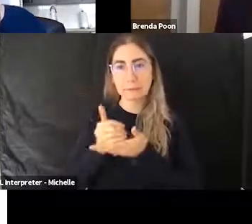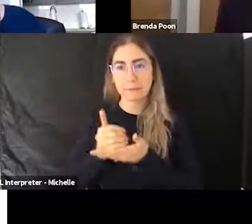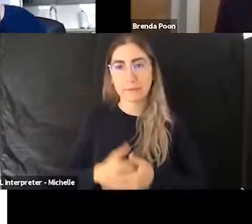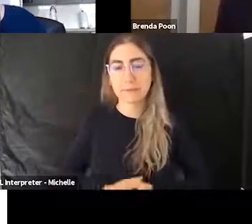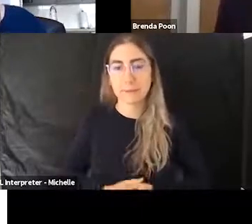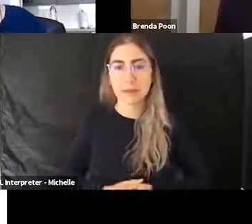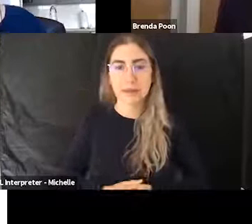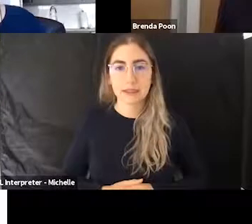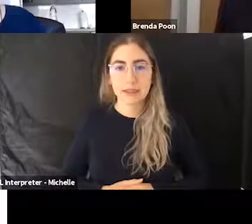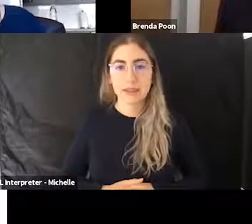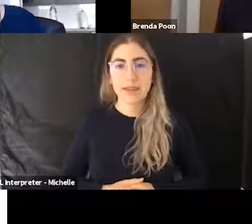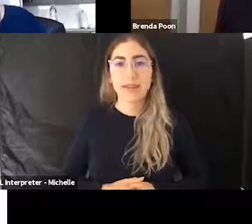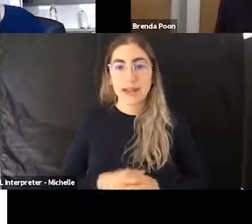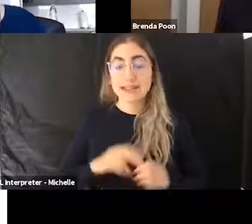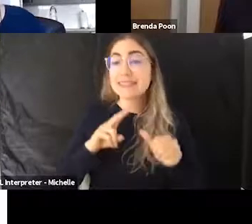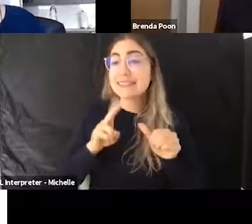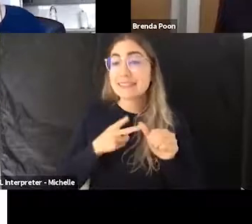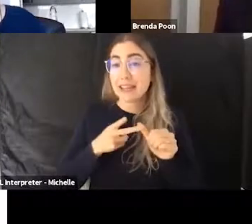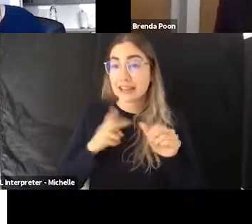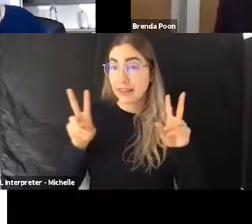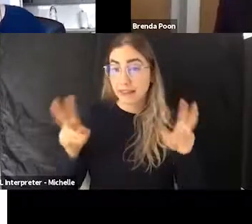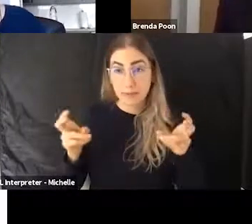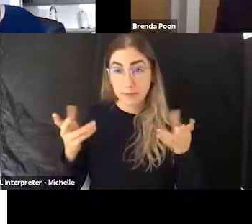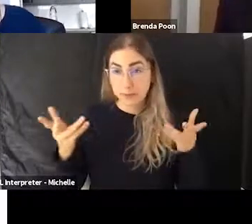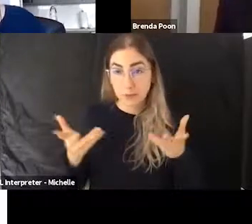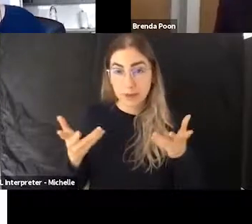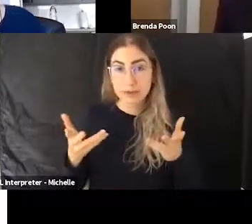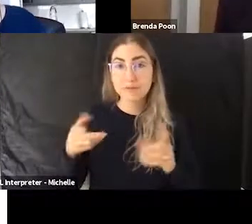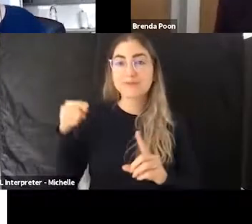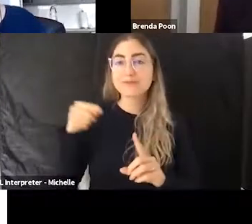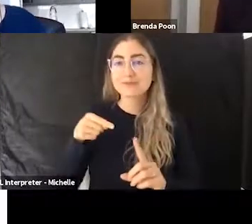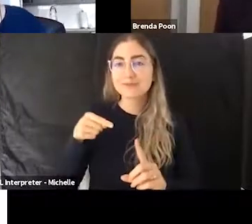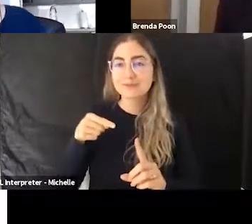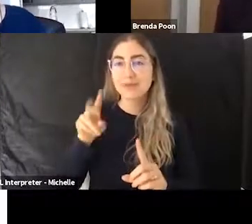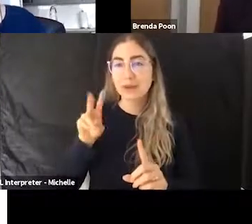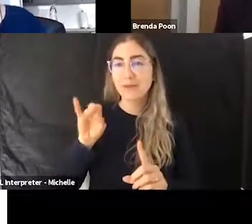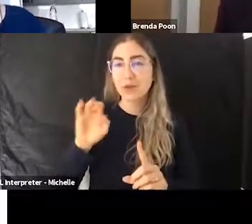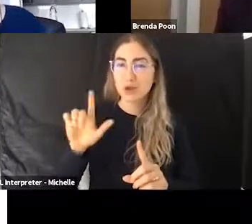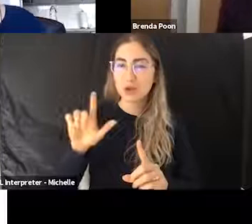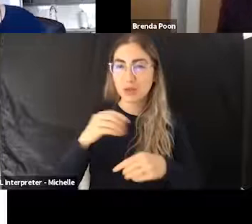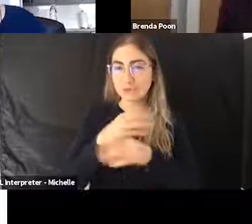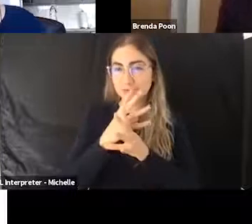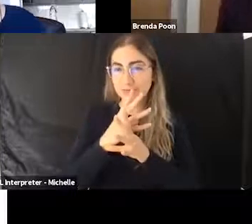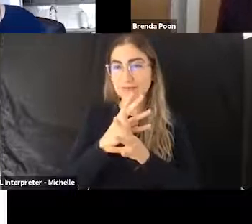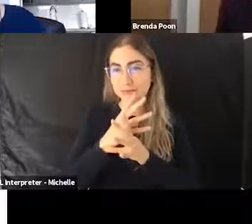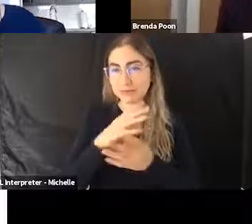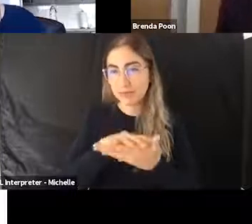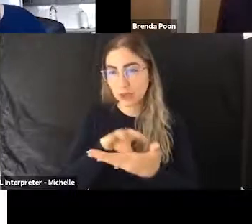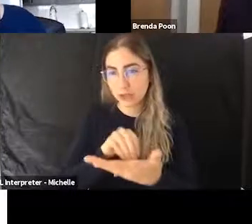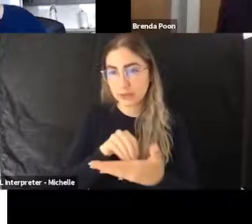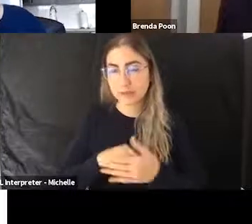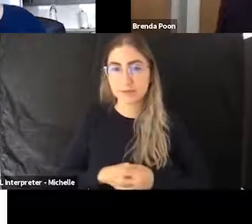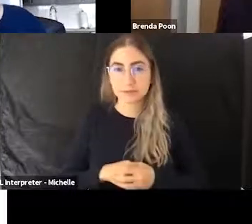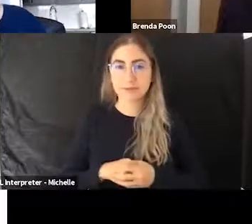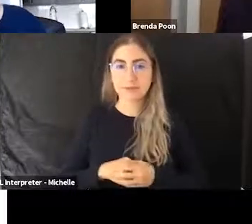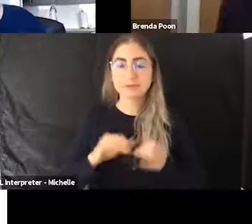major theme in terms of what could help was around virtual learning. So ways to improve communication